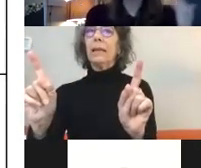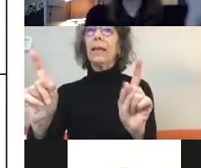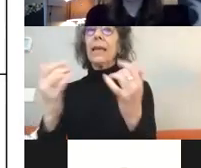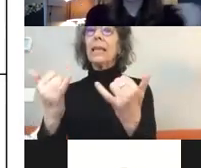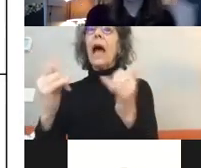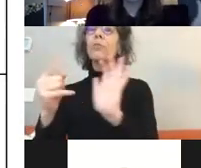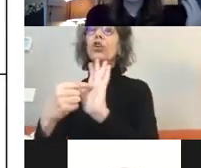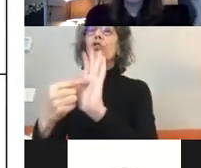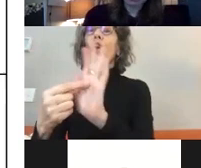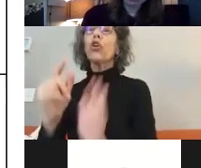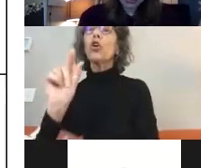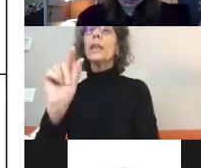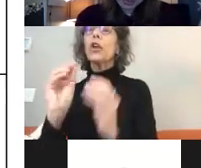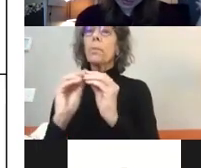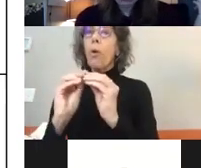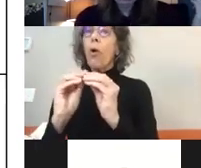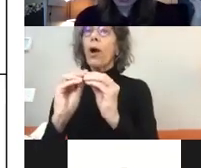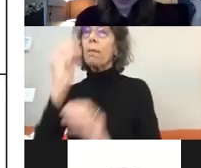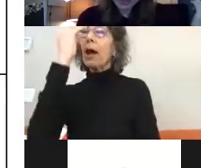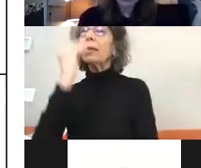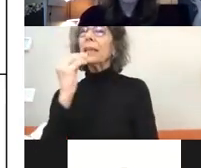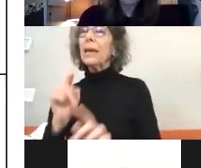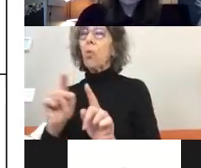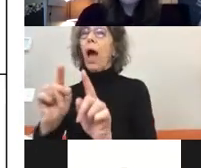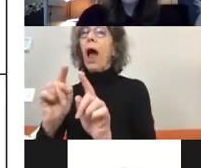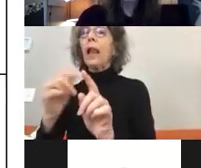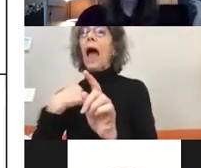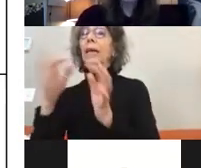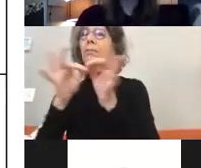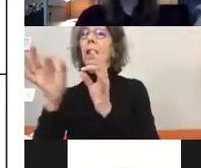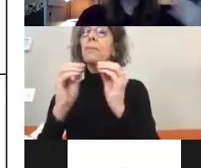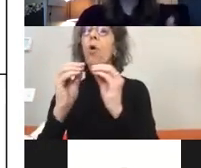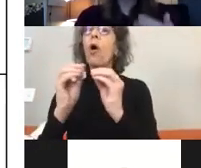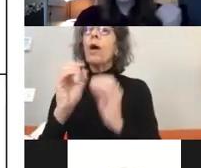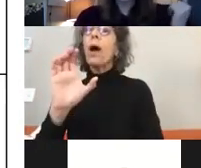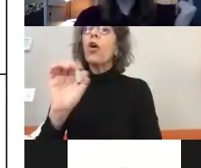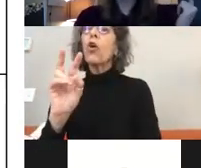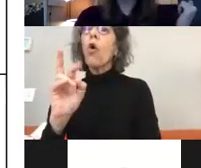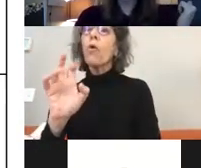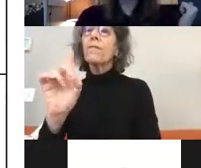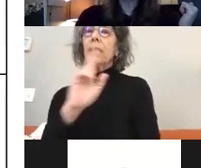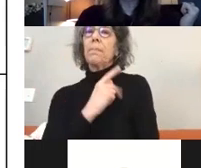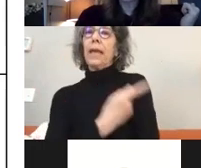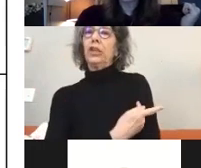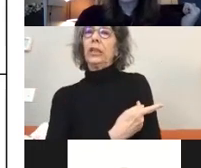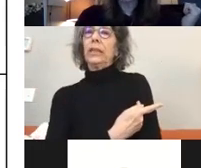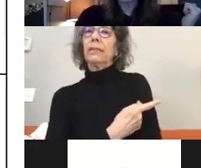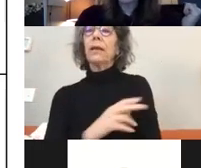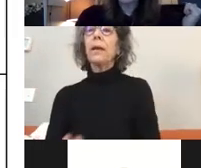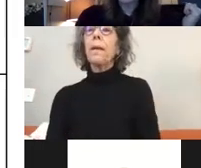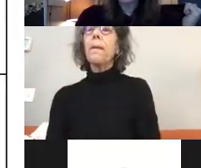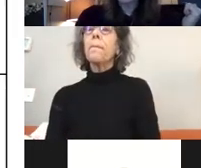more about sleep as we talk also about COVID patients. And Ray can comment on sleep